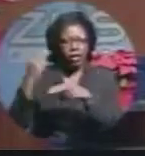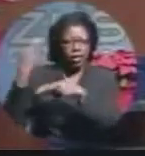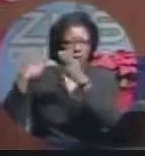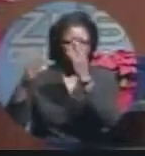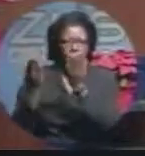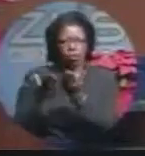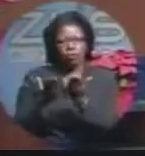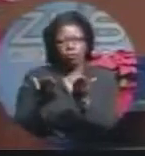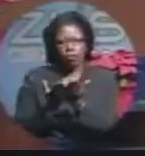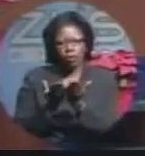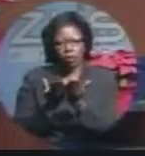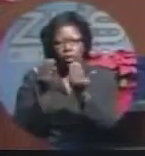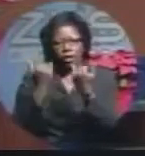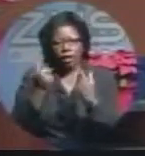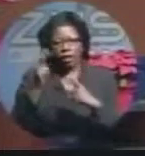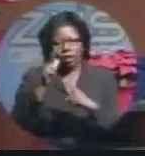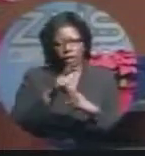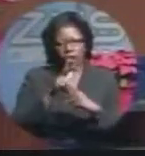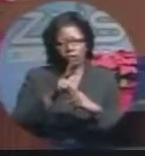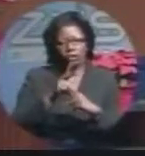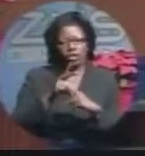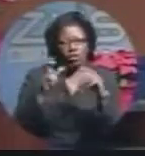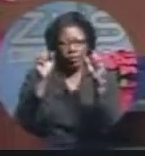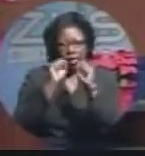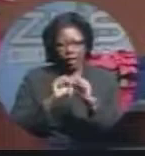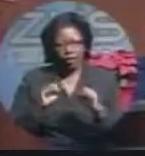Gibson was courtside for Championship Saturday.